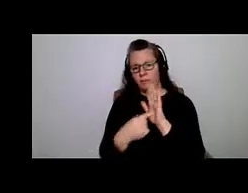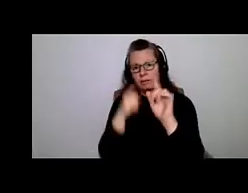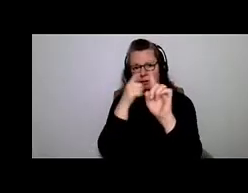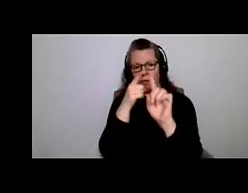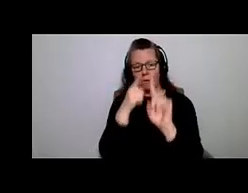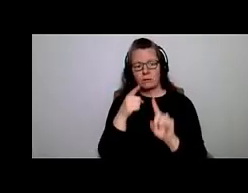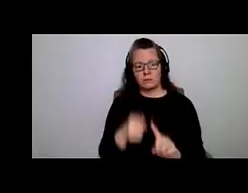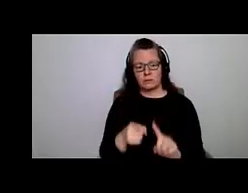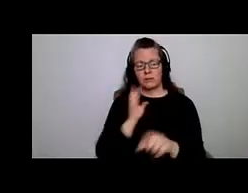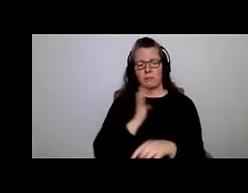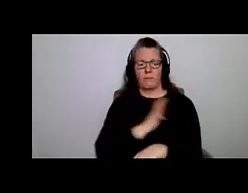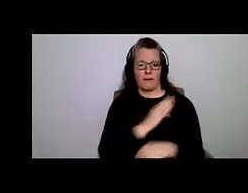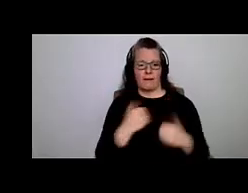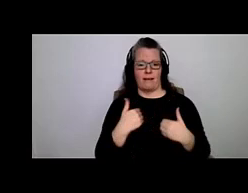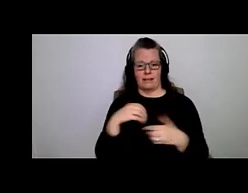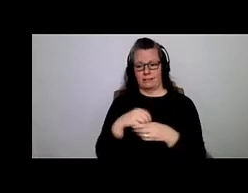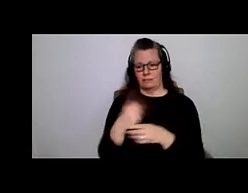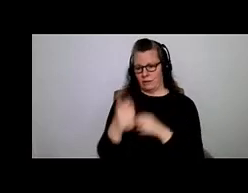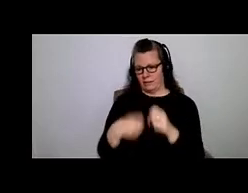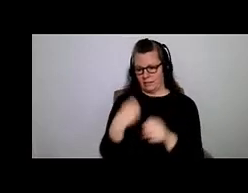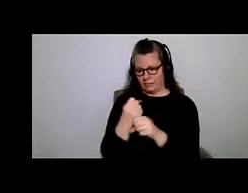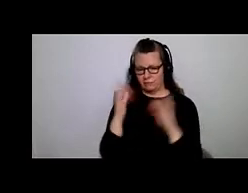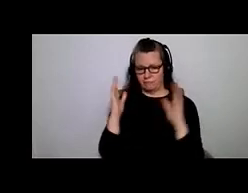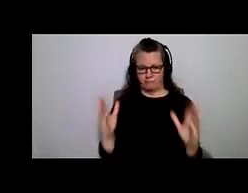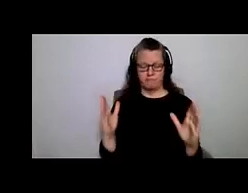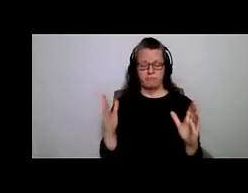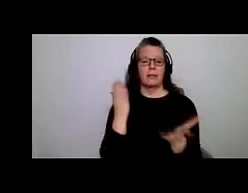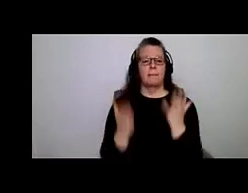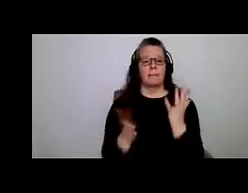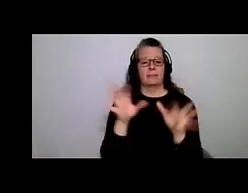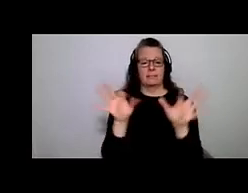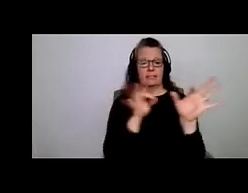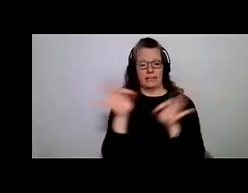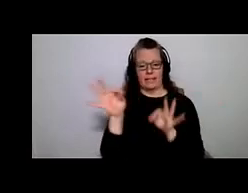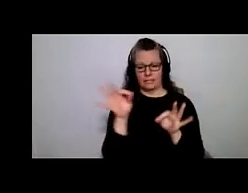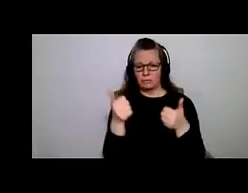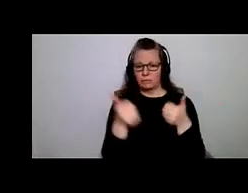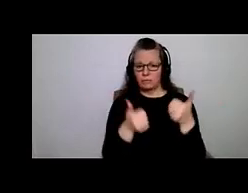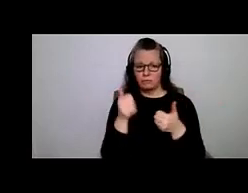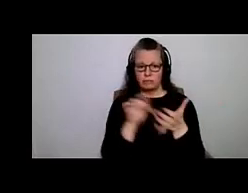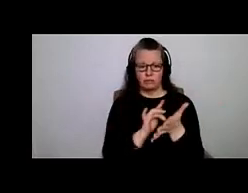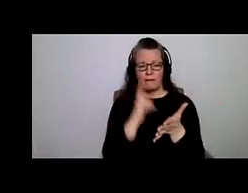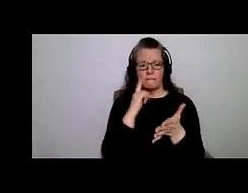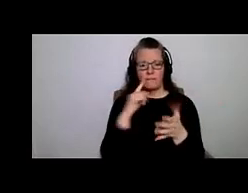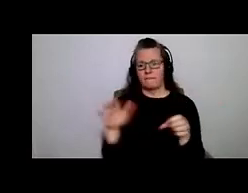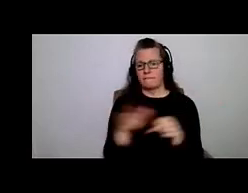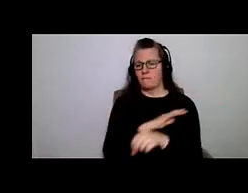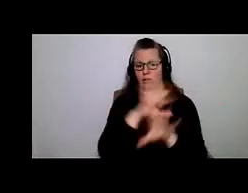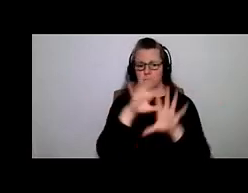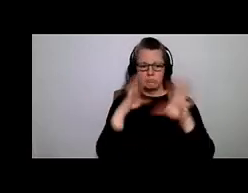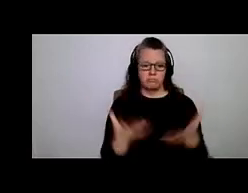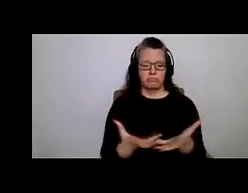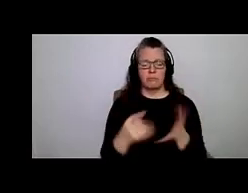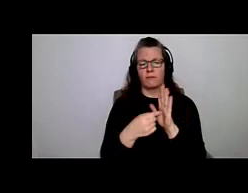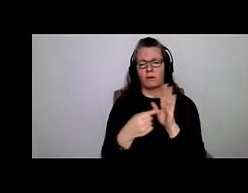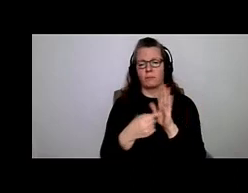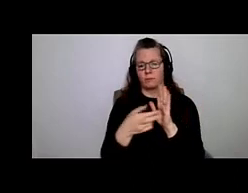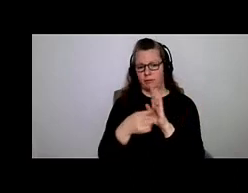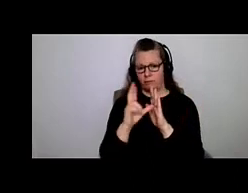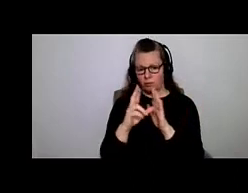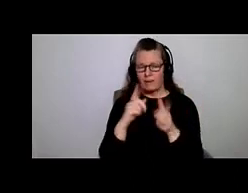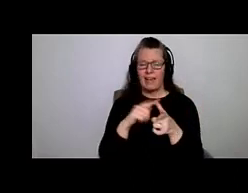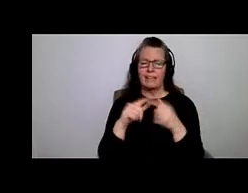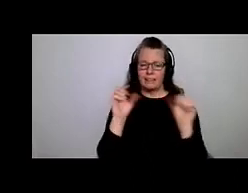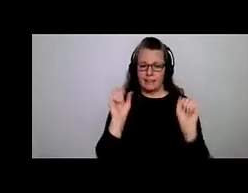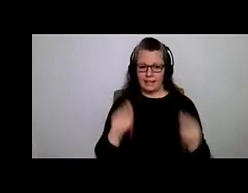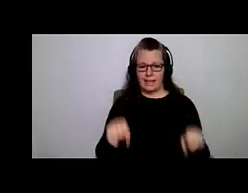year? And what might they want to select, which drugs might they want to select for a full affordability review? Then they can conduct